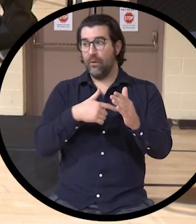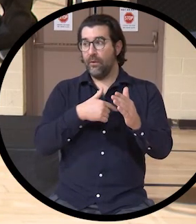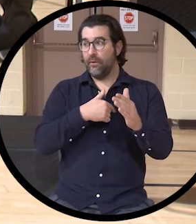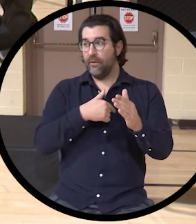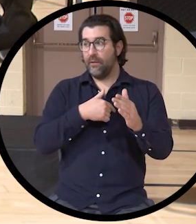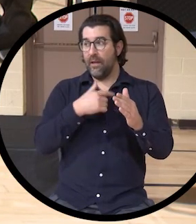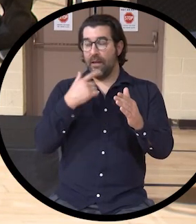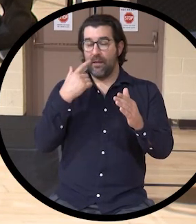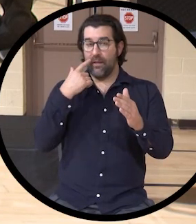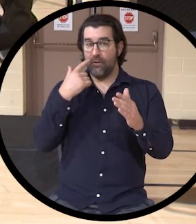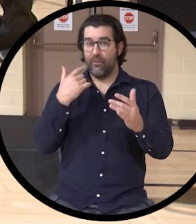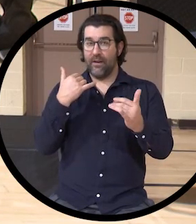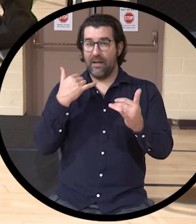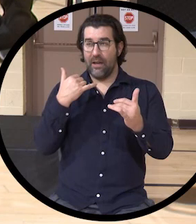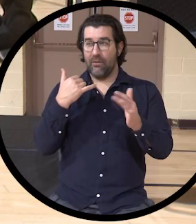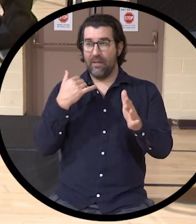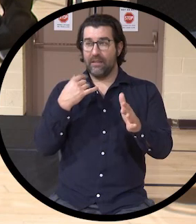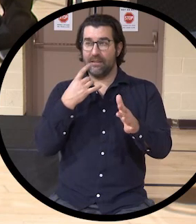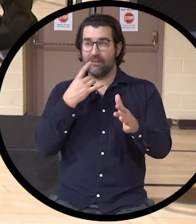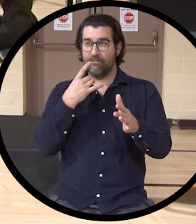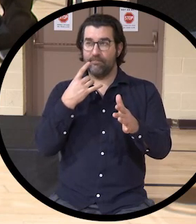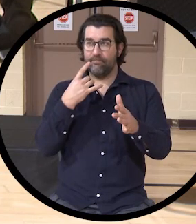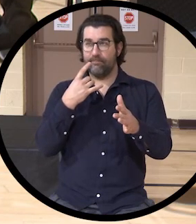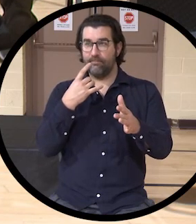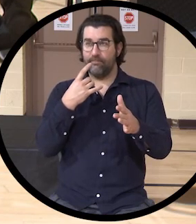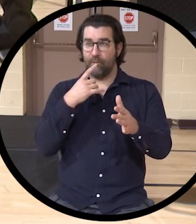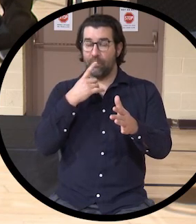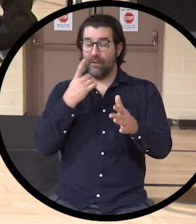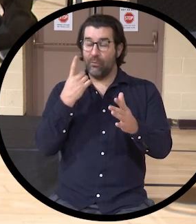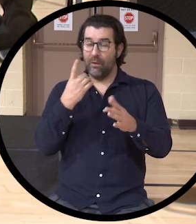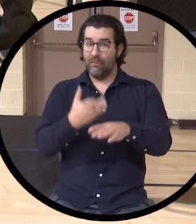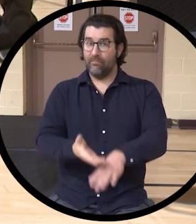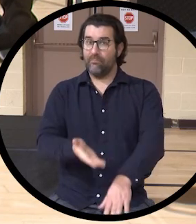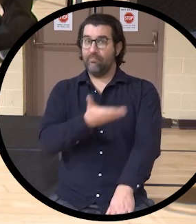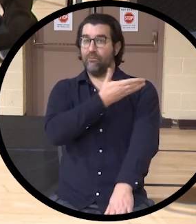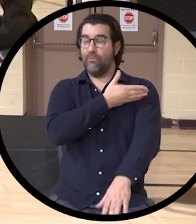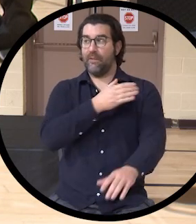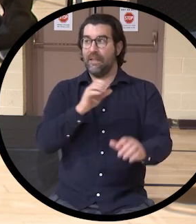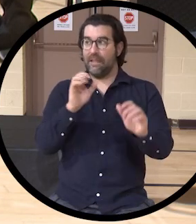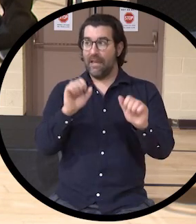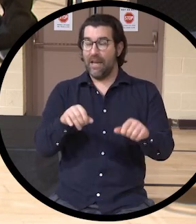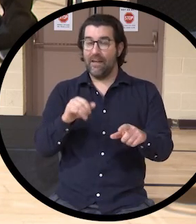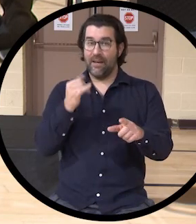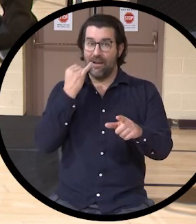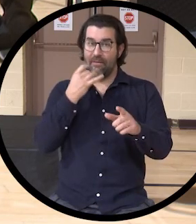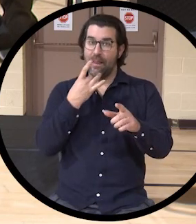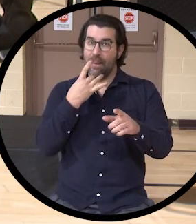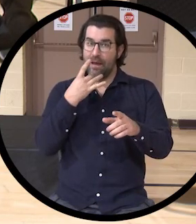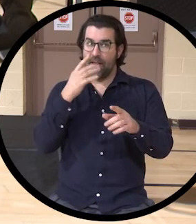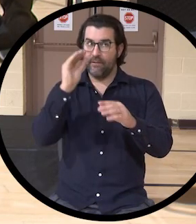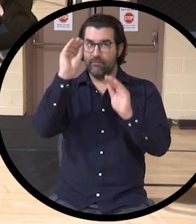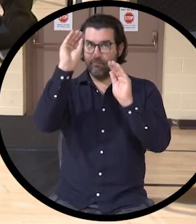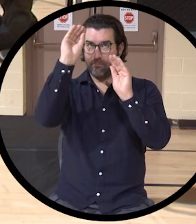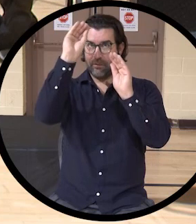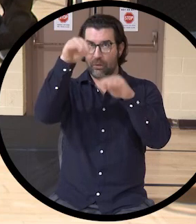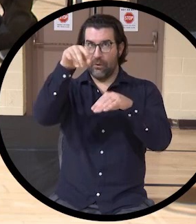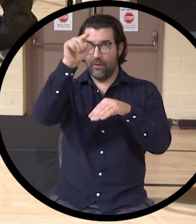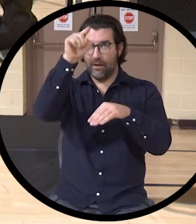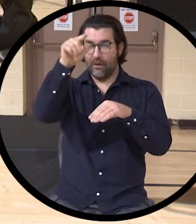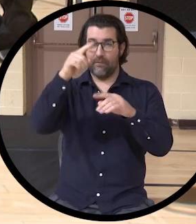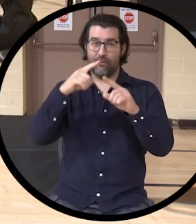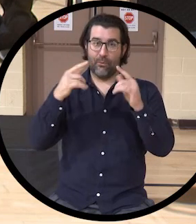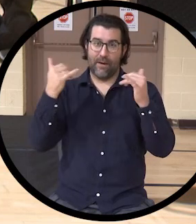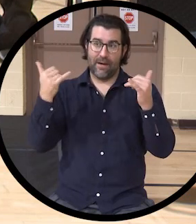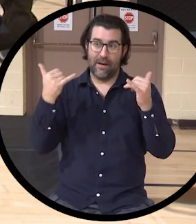So I think that's the kind of signal thing we could make a bigger improvement on when that signal update comes into play. But right now, all we can